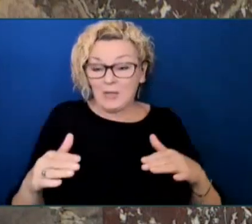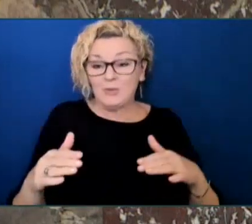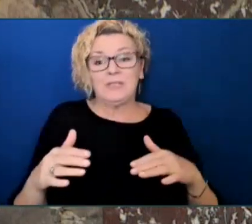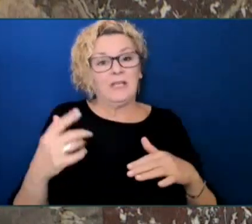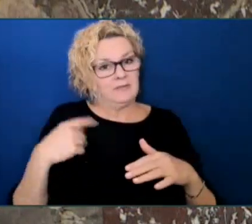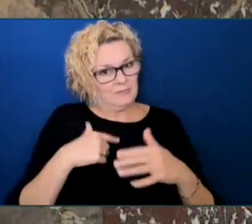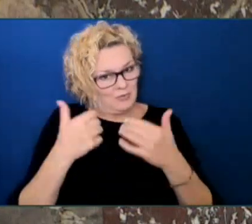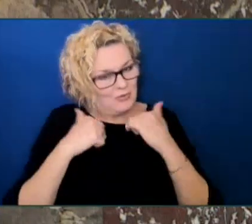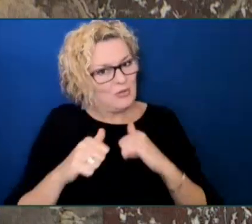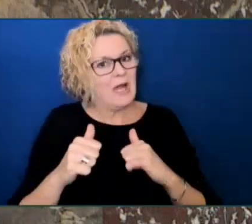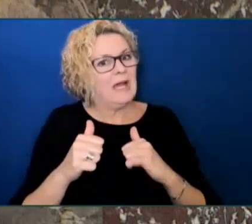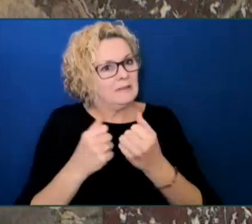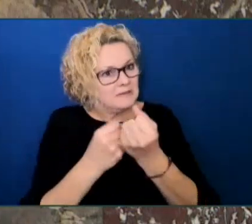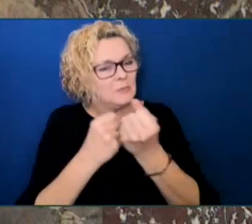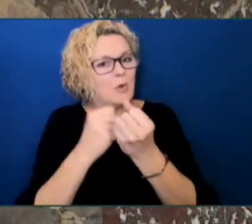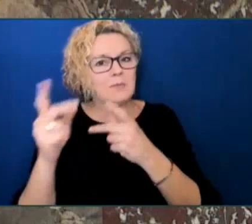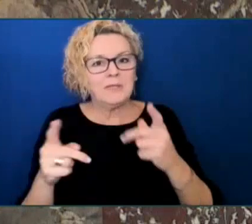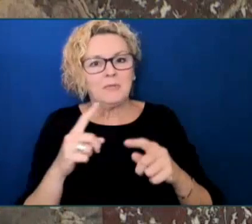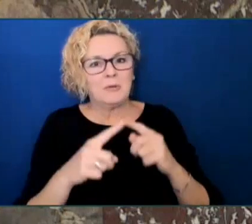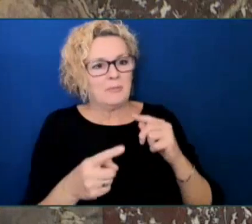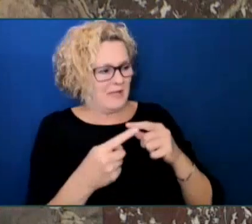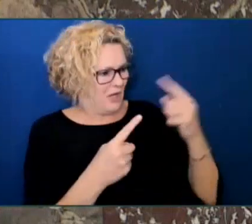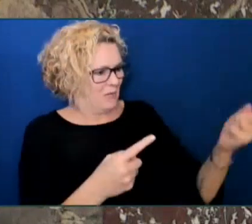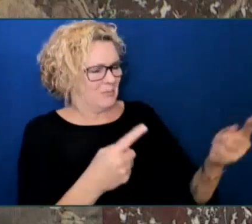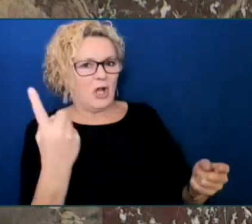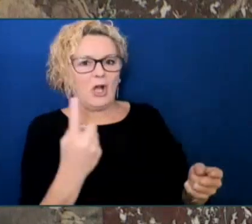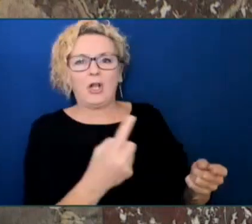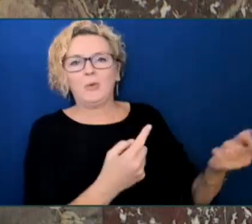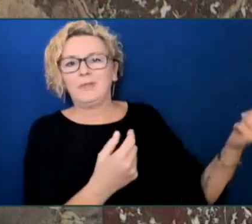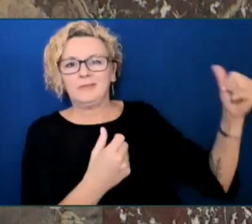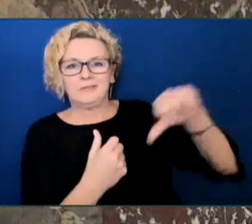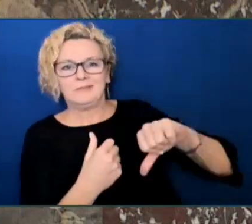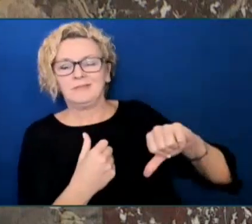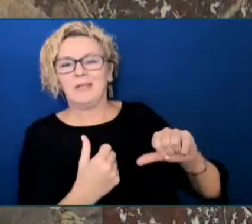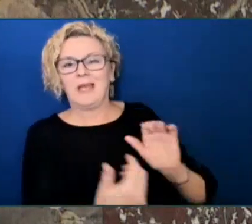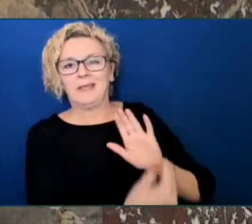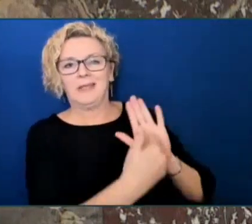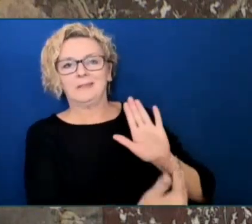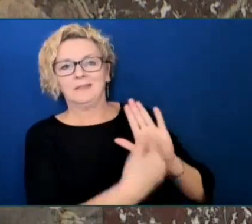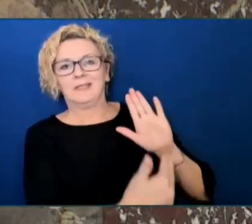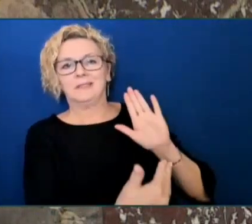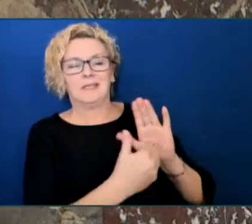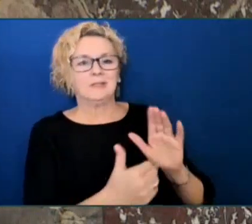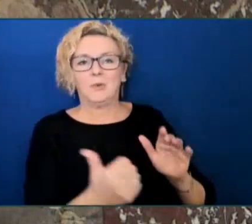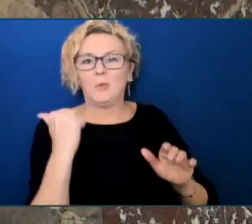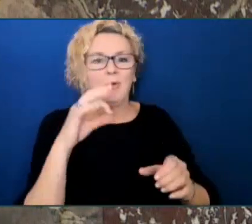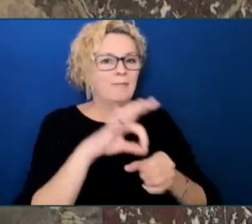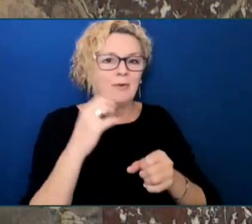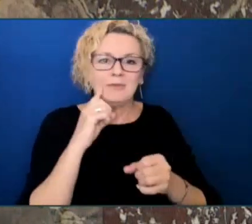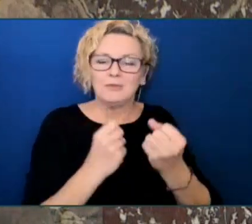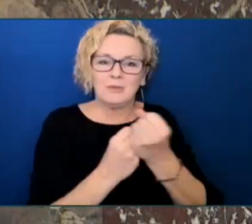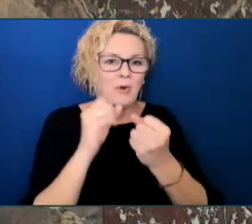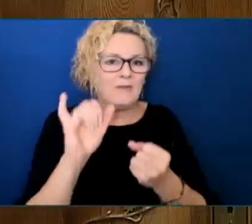affordable housing. How dare they stand up and say they're in favor of affordability? Give me a break.